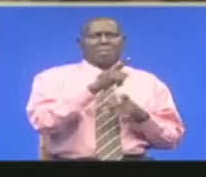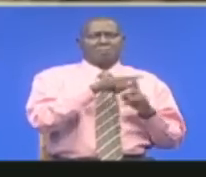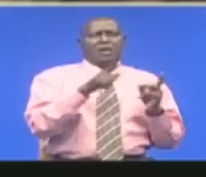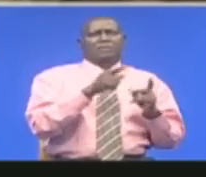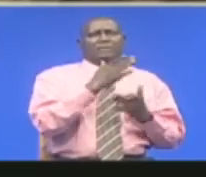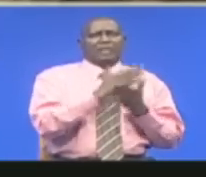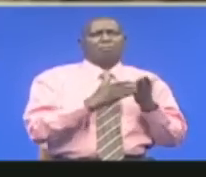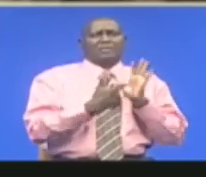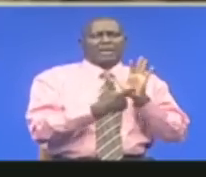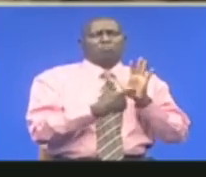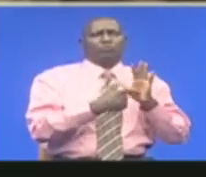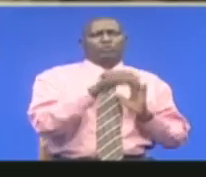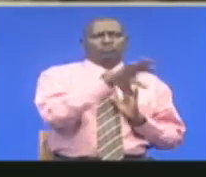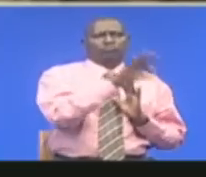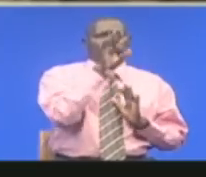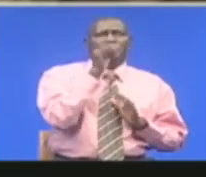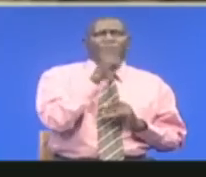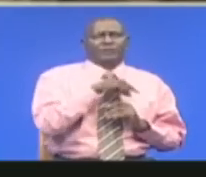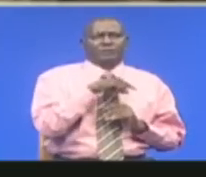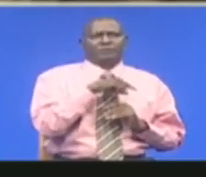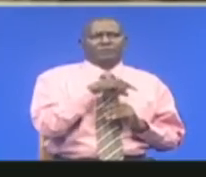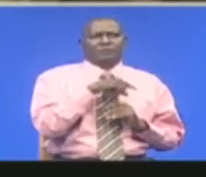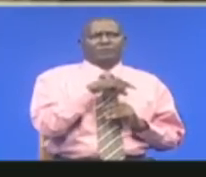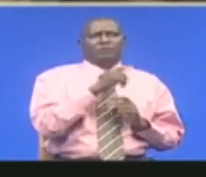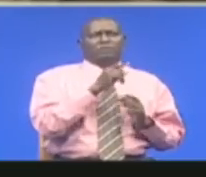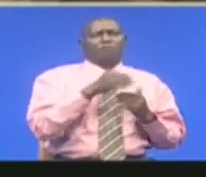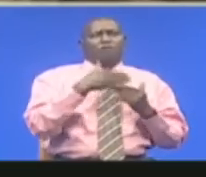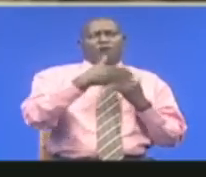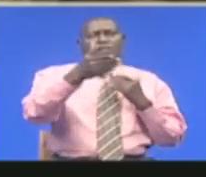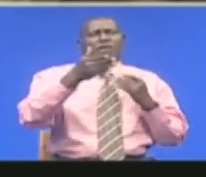to be able to take for further investigation.